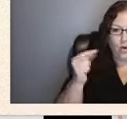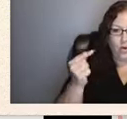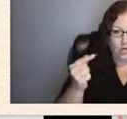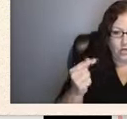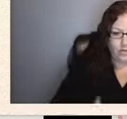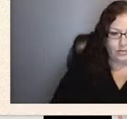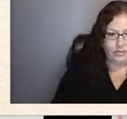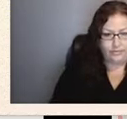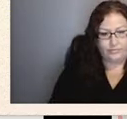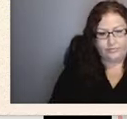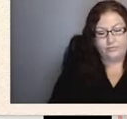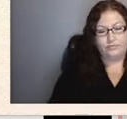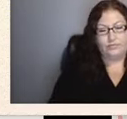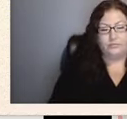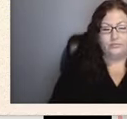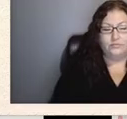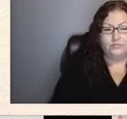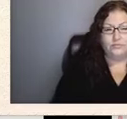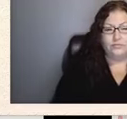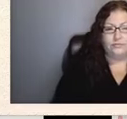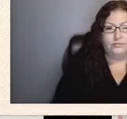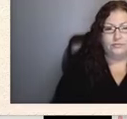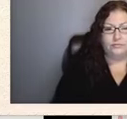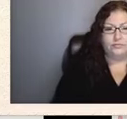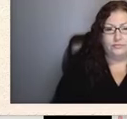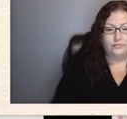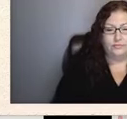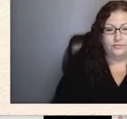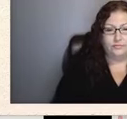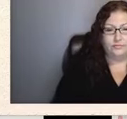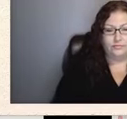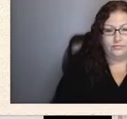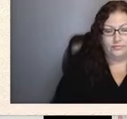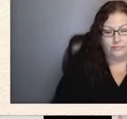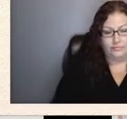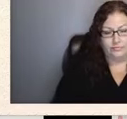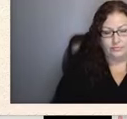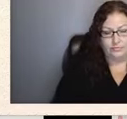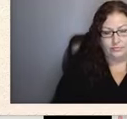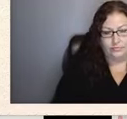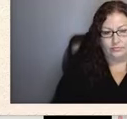SOULE at apdcares.org.